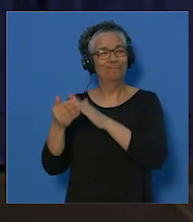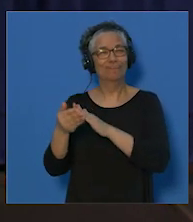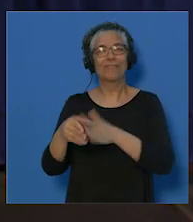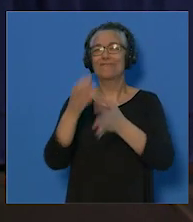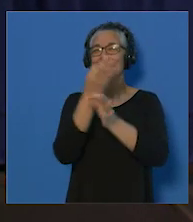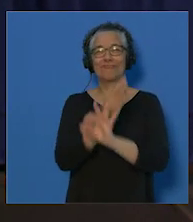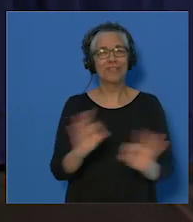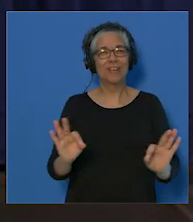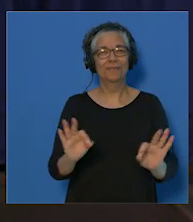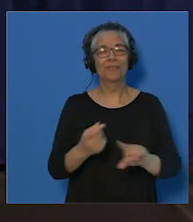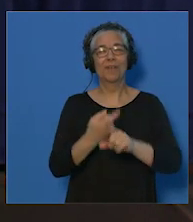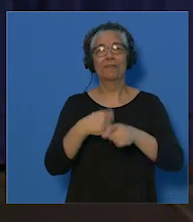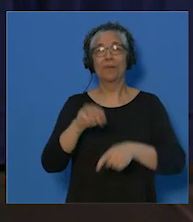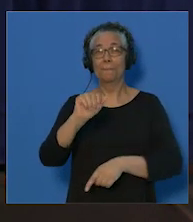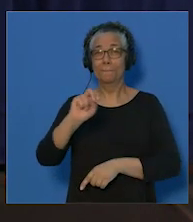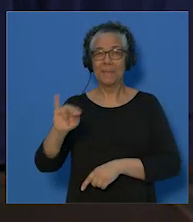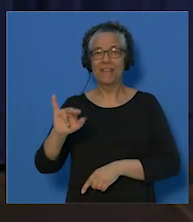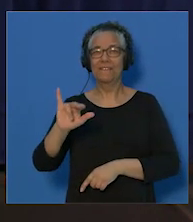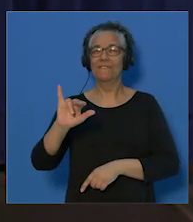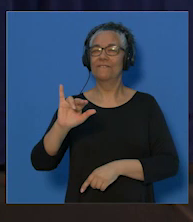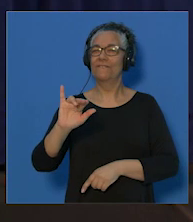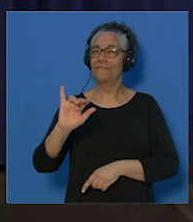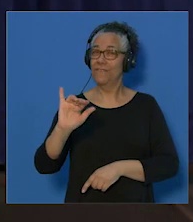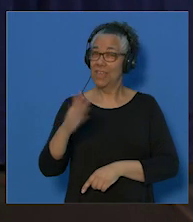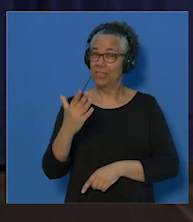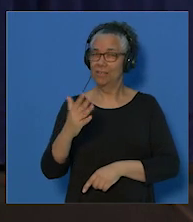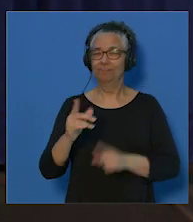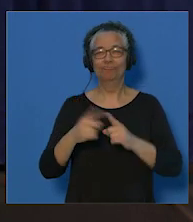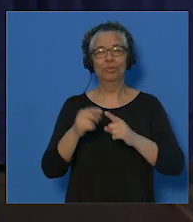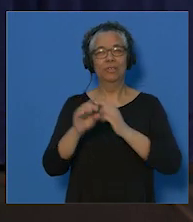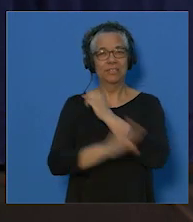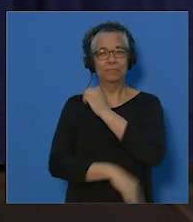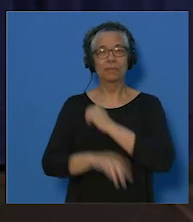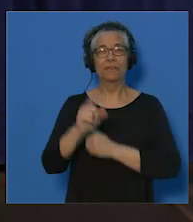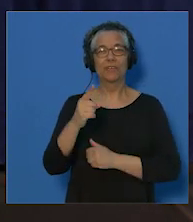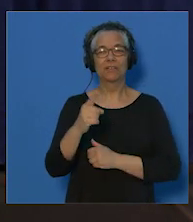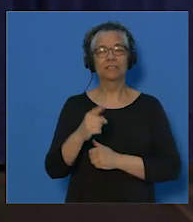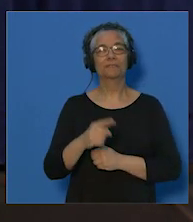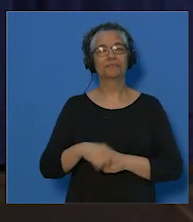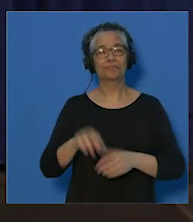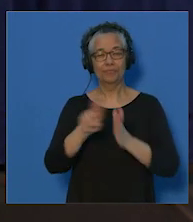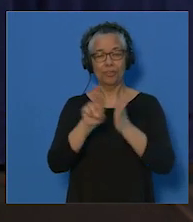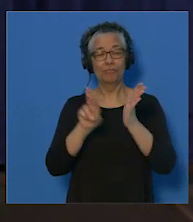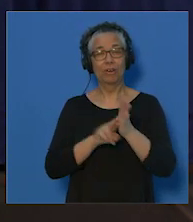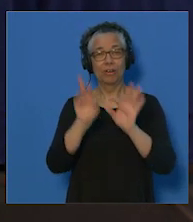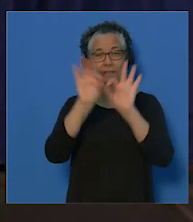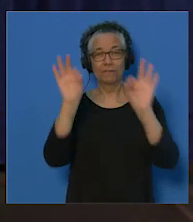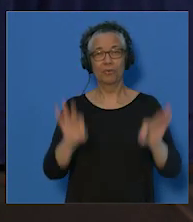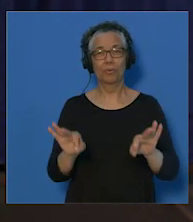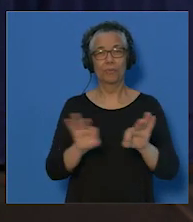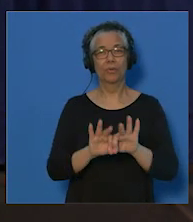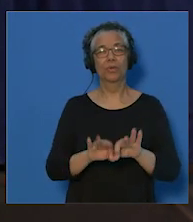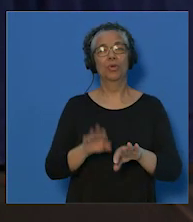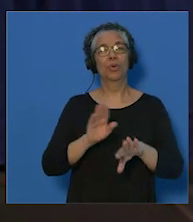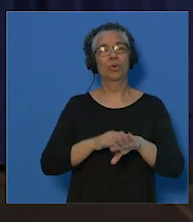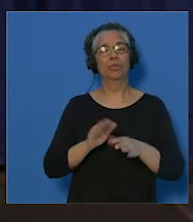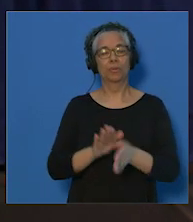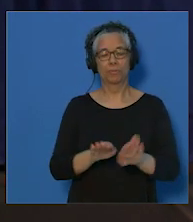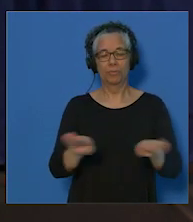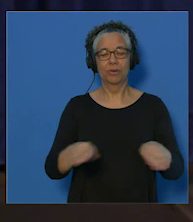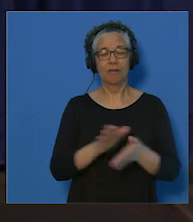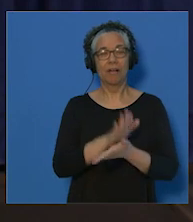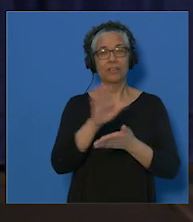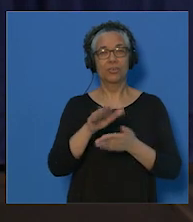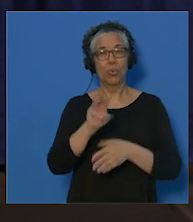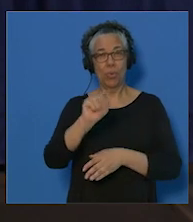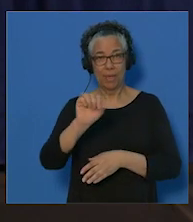charge from May 5th until September 1st. The registration form will be available at the Bermuda College website on May 5th.